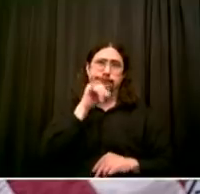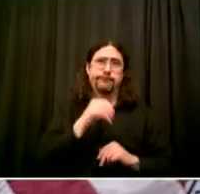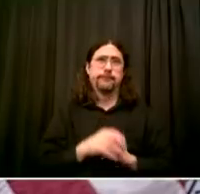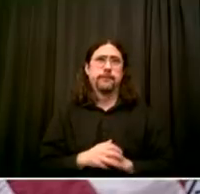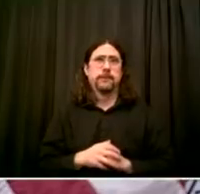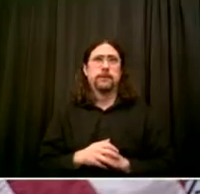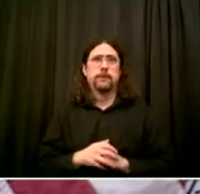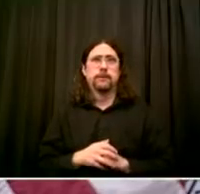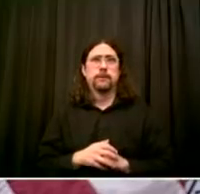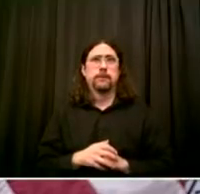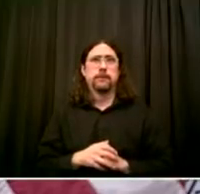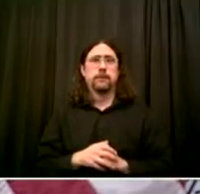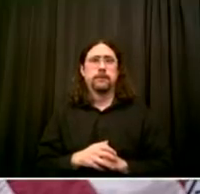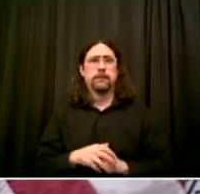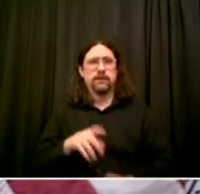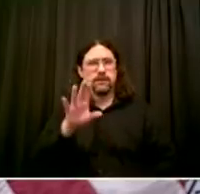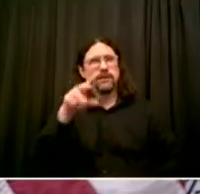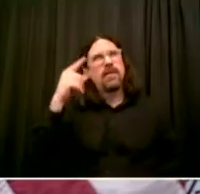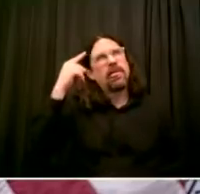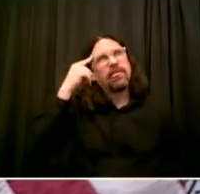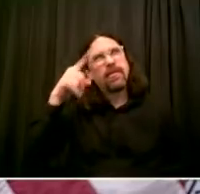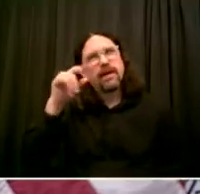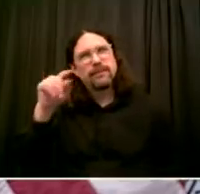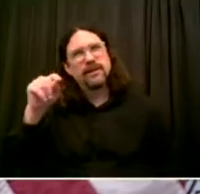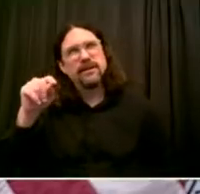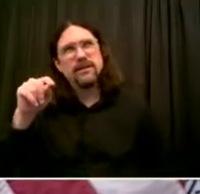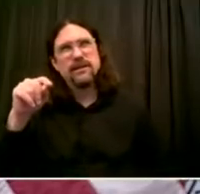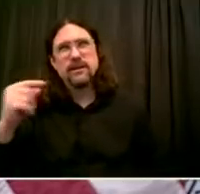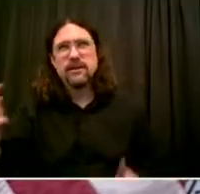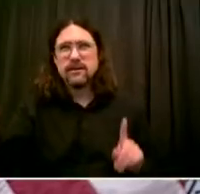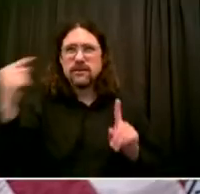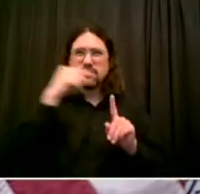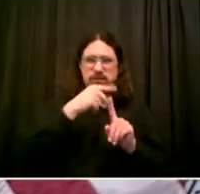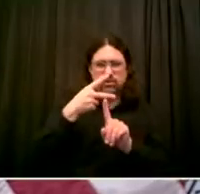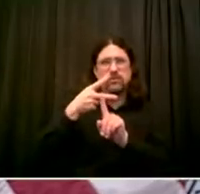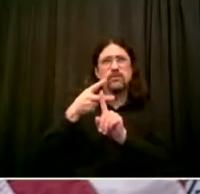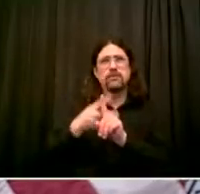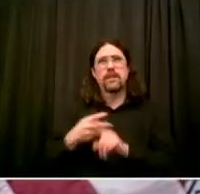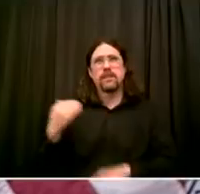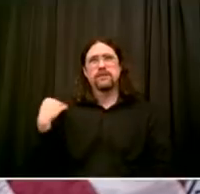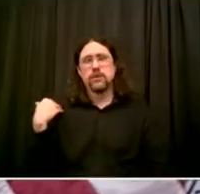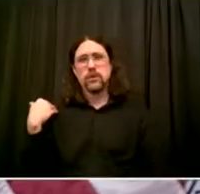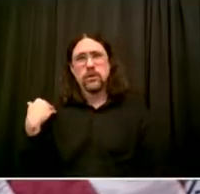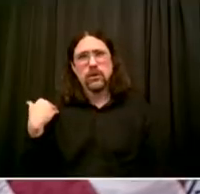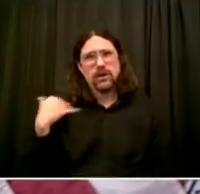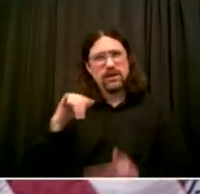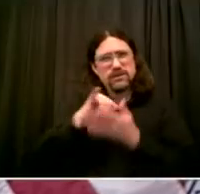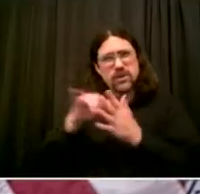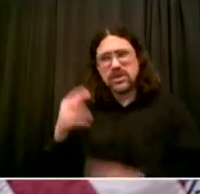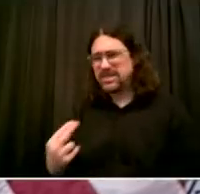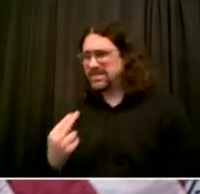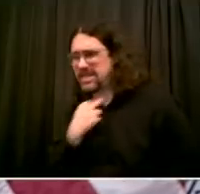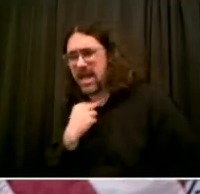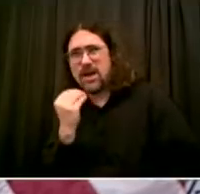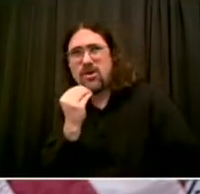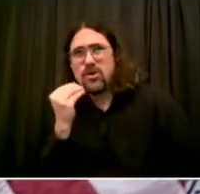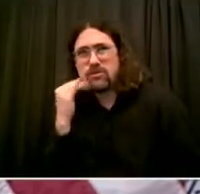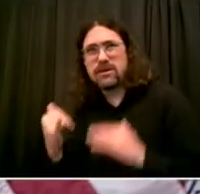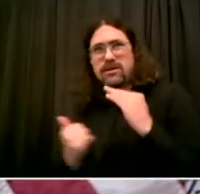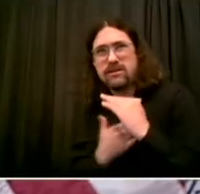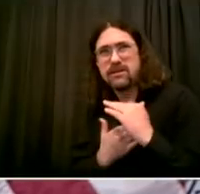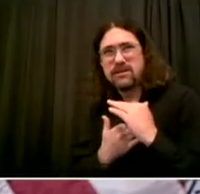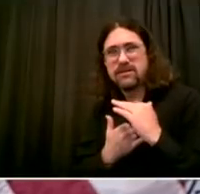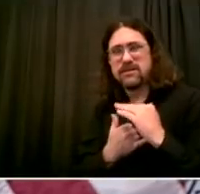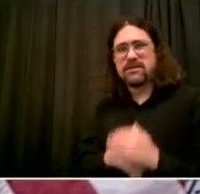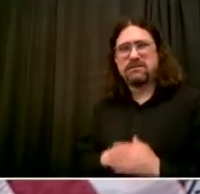face coverings, I'd say these are really going to be immense challenges, but overwhelmingly we have seen New Yorkers abide by these rules because